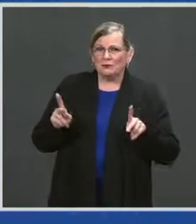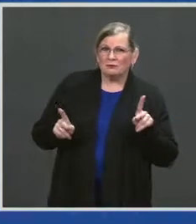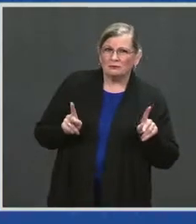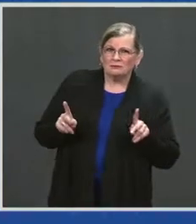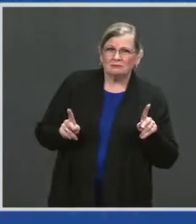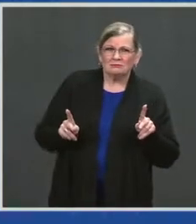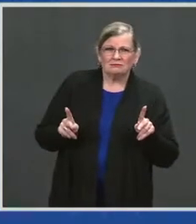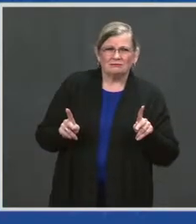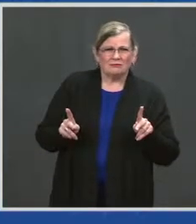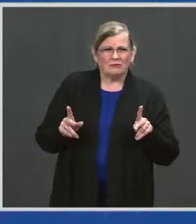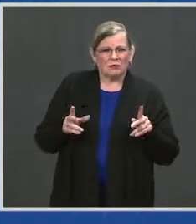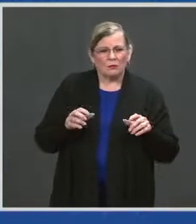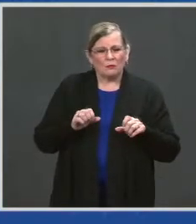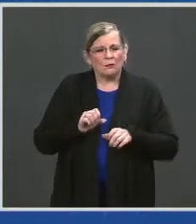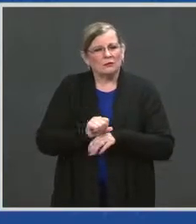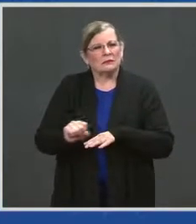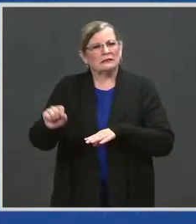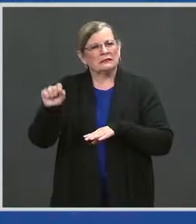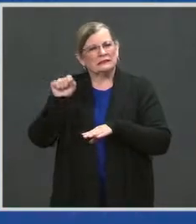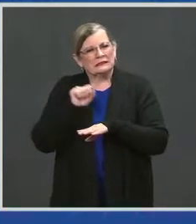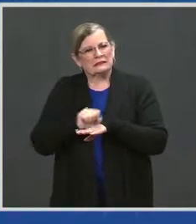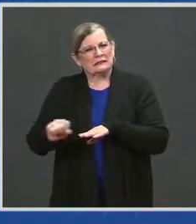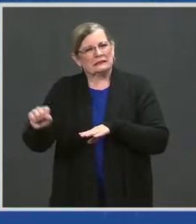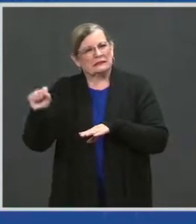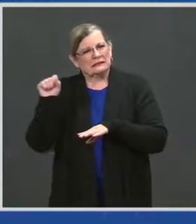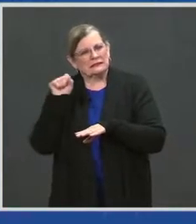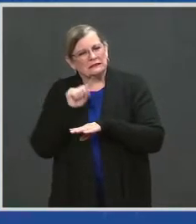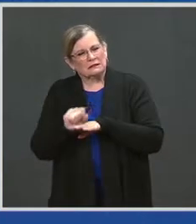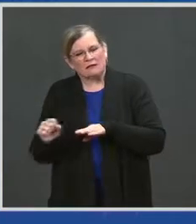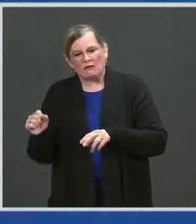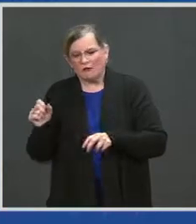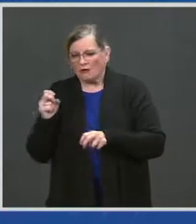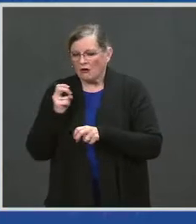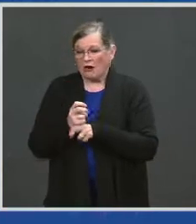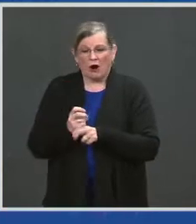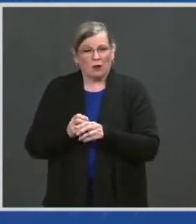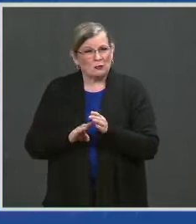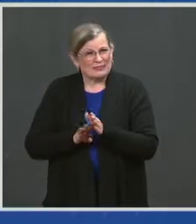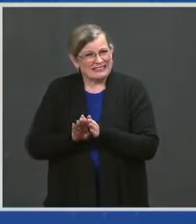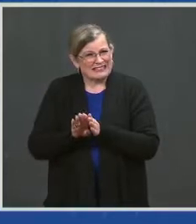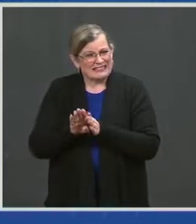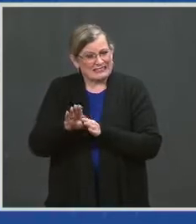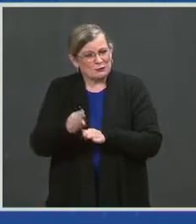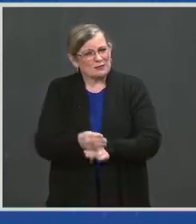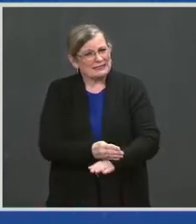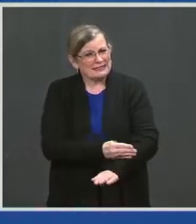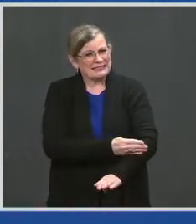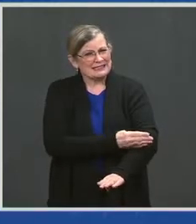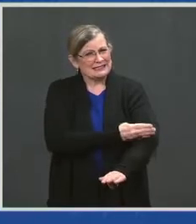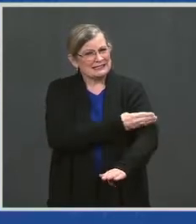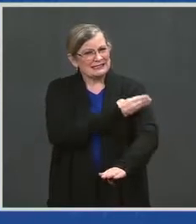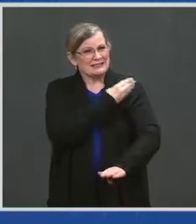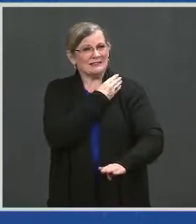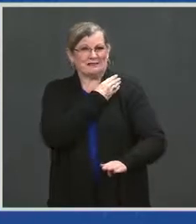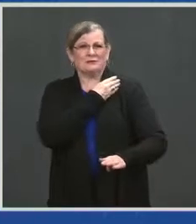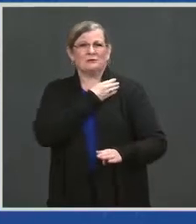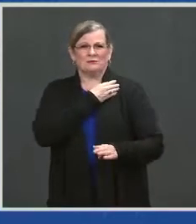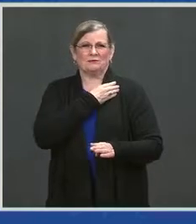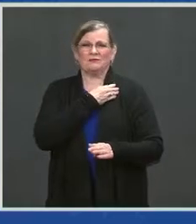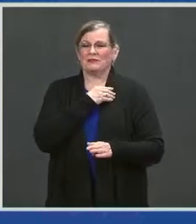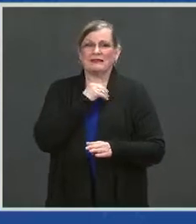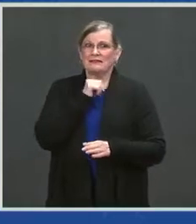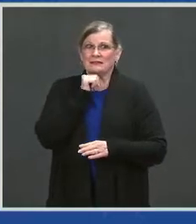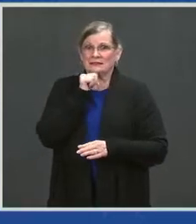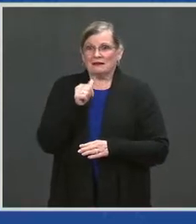achieve can be reversed. On the economic front, the benefits and the impact of the American Rescue